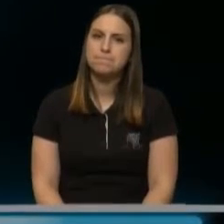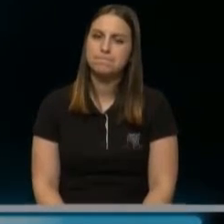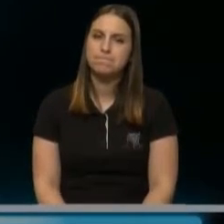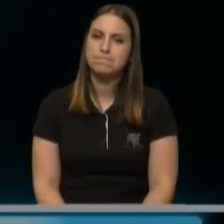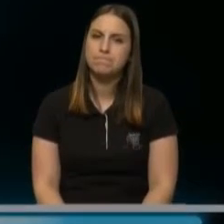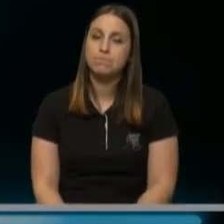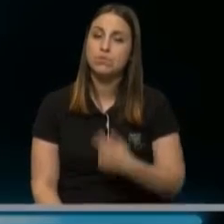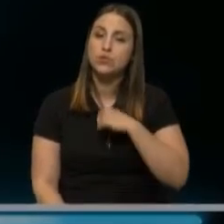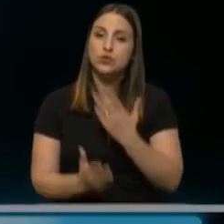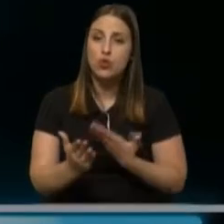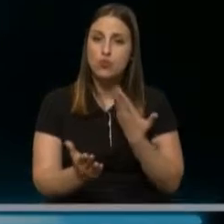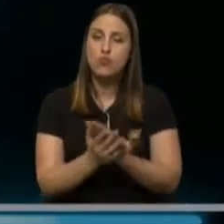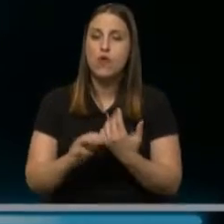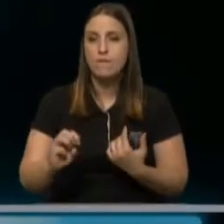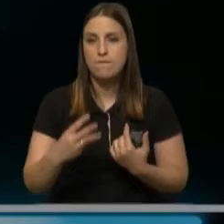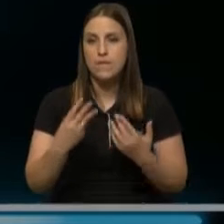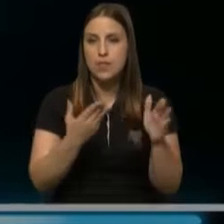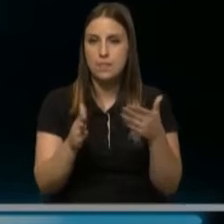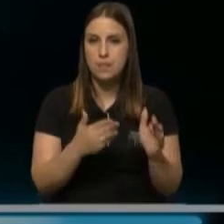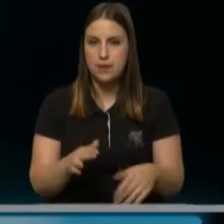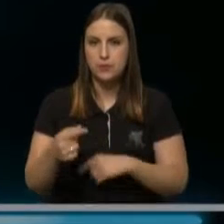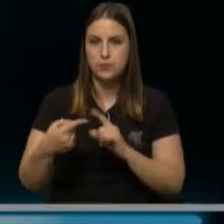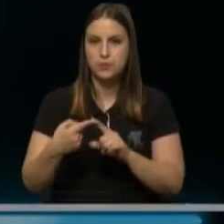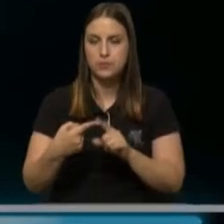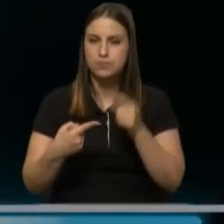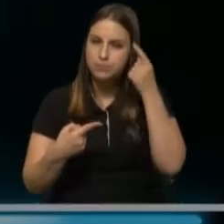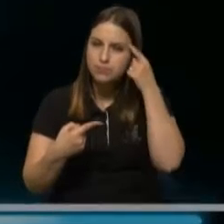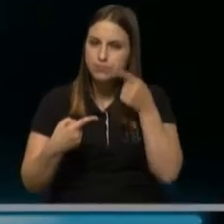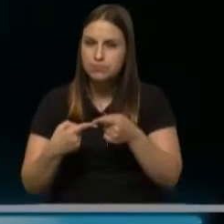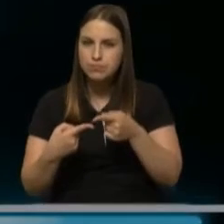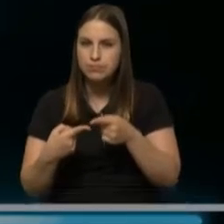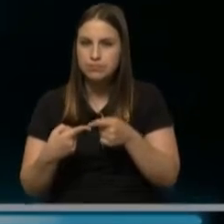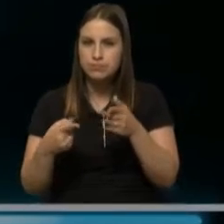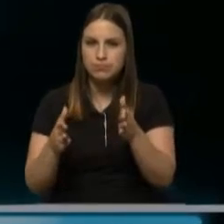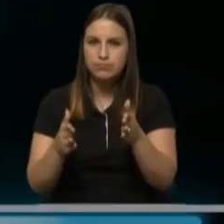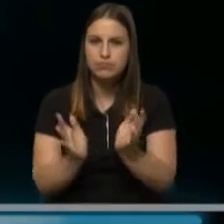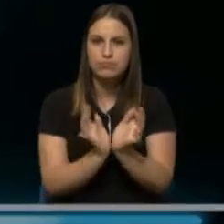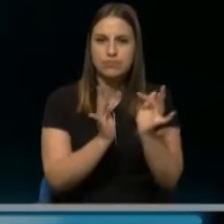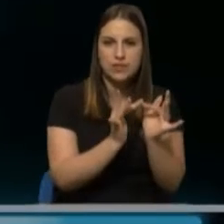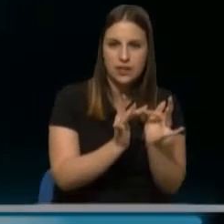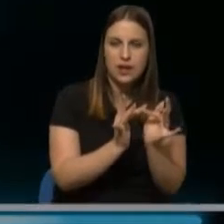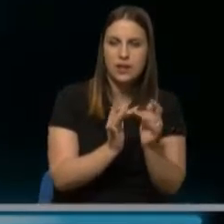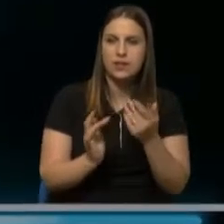We propose 3 parts: green site, green data center, and green network.